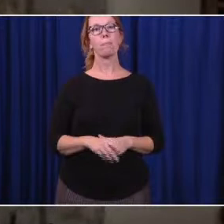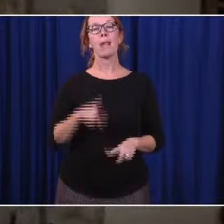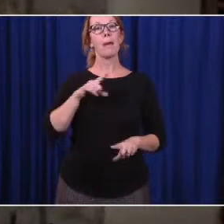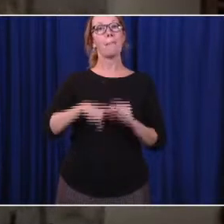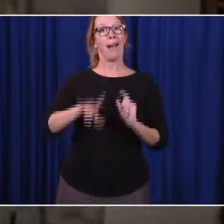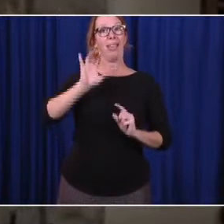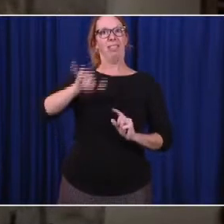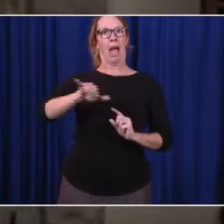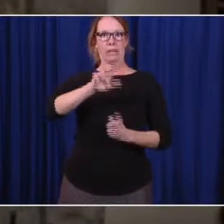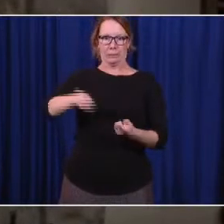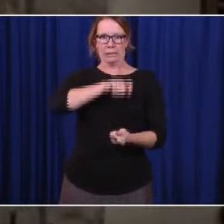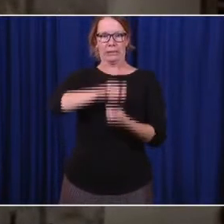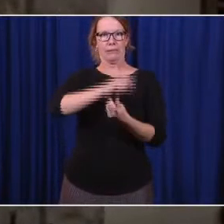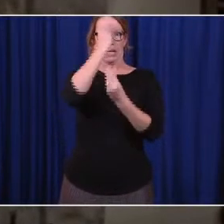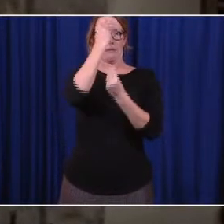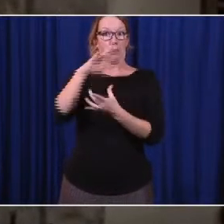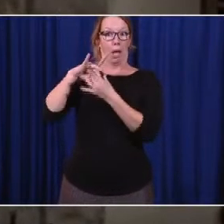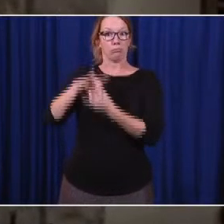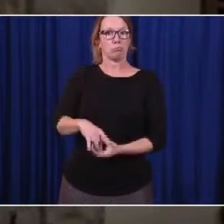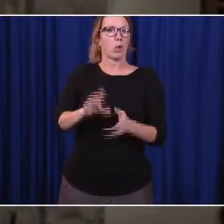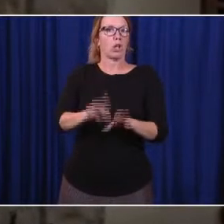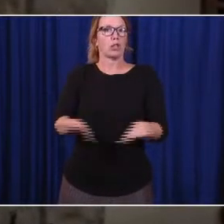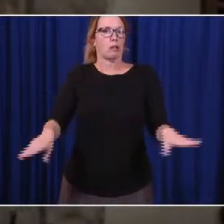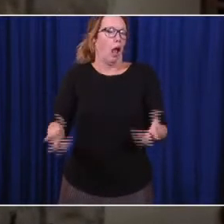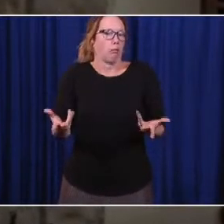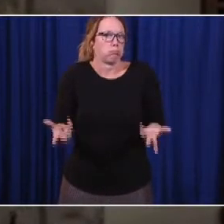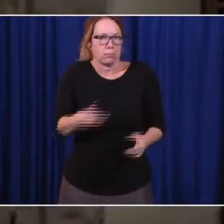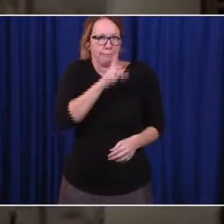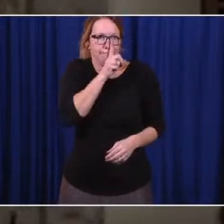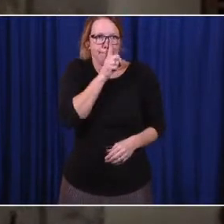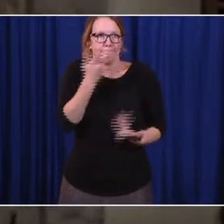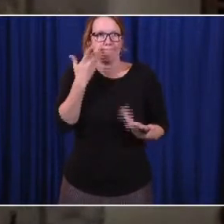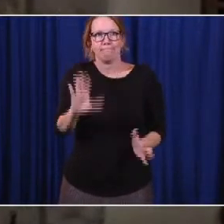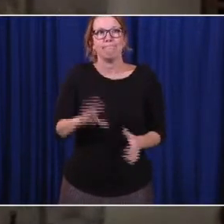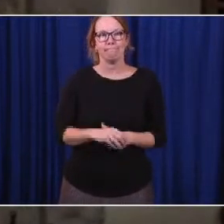have that information at what point we might see that.